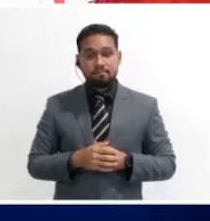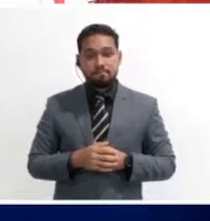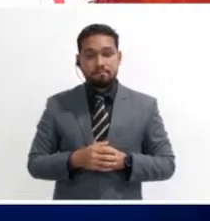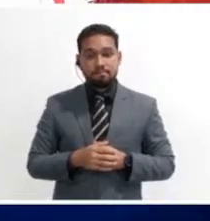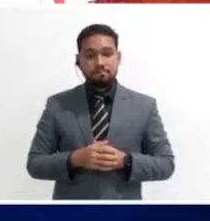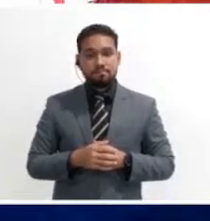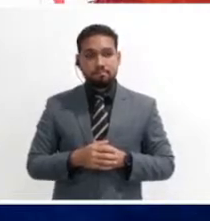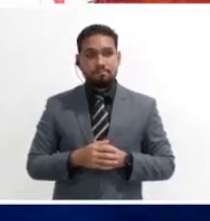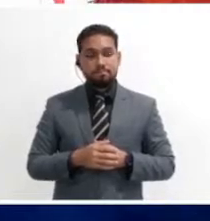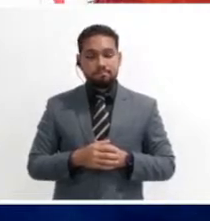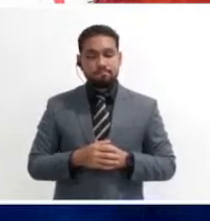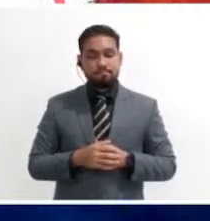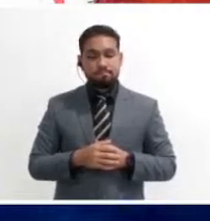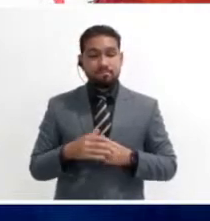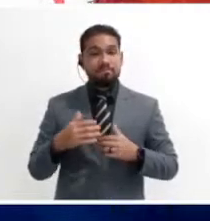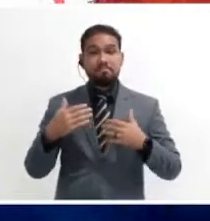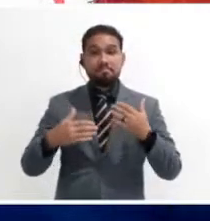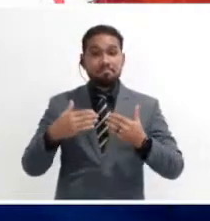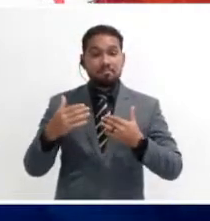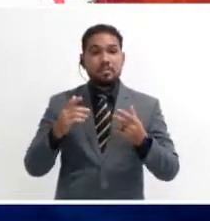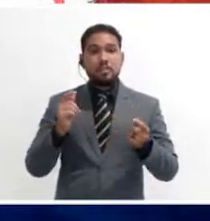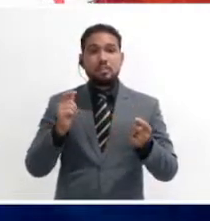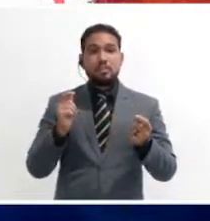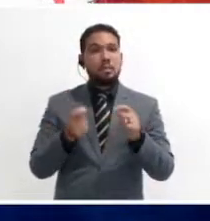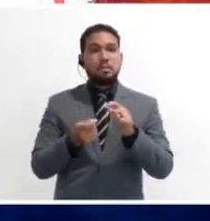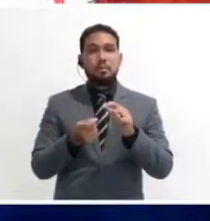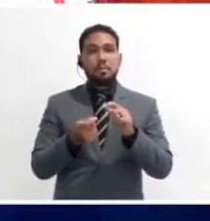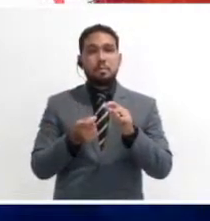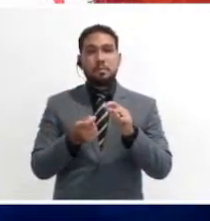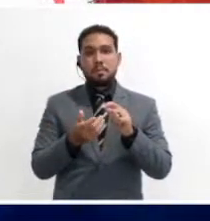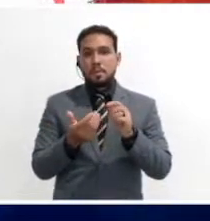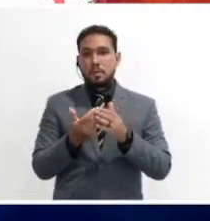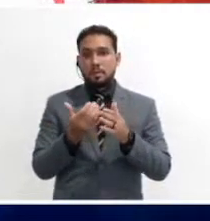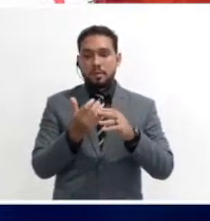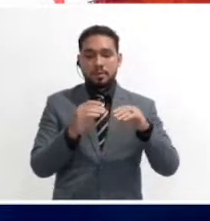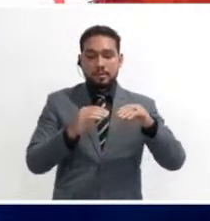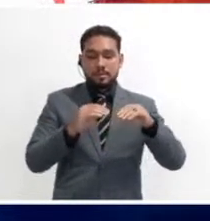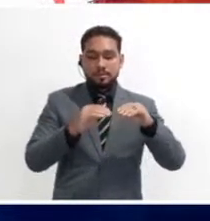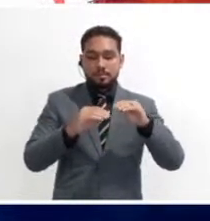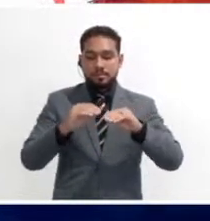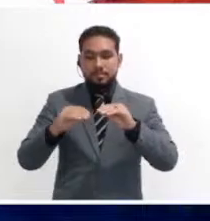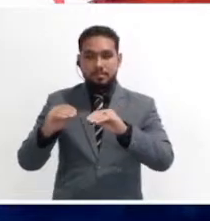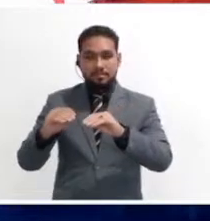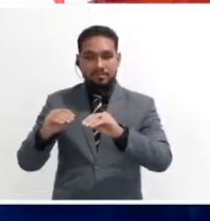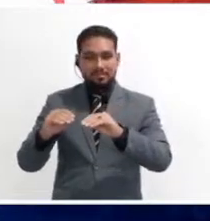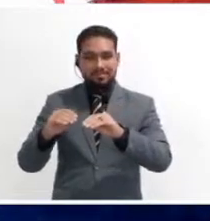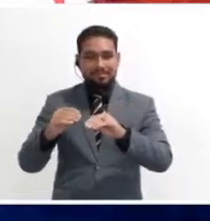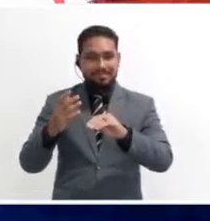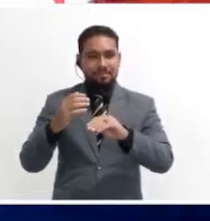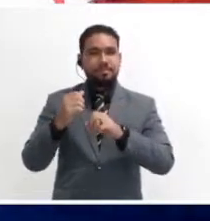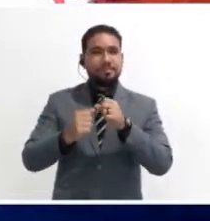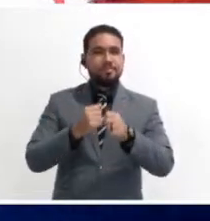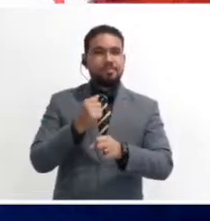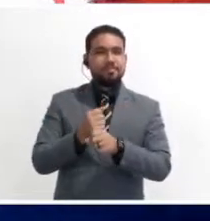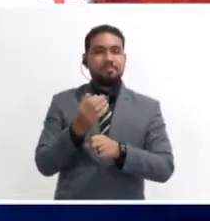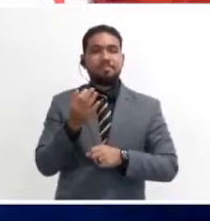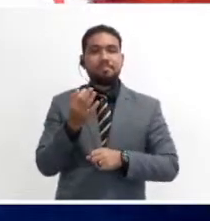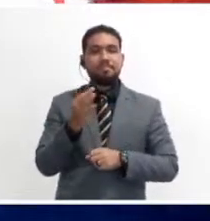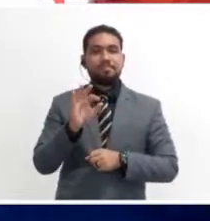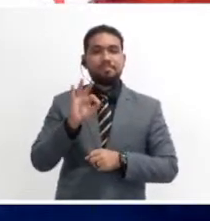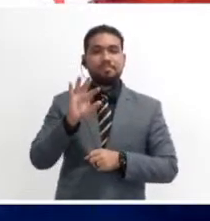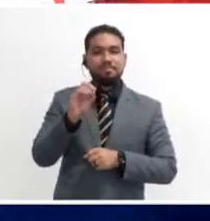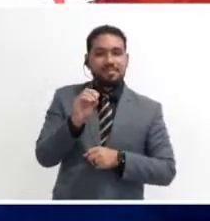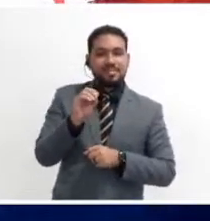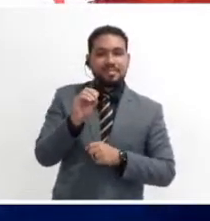introduction of a new packaging type back in the 90s was something we call a plastic ball grid